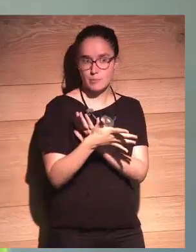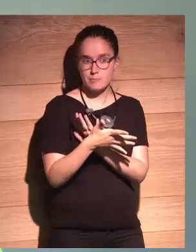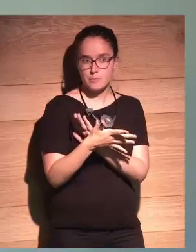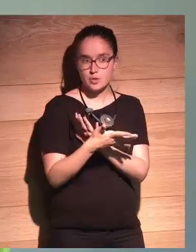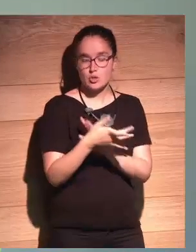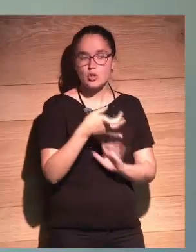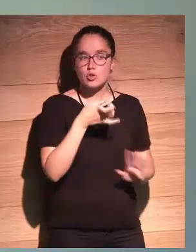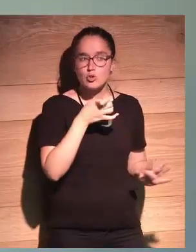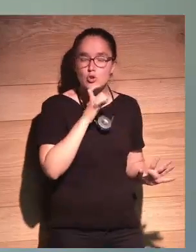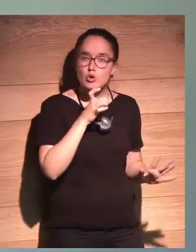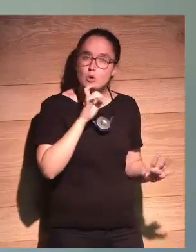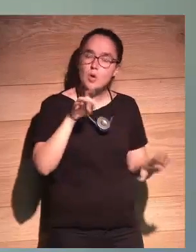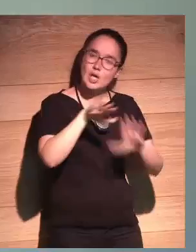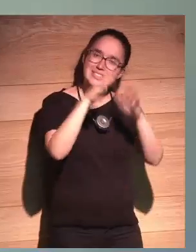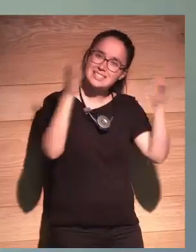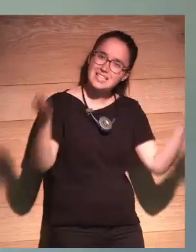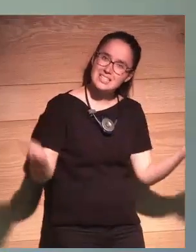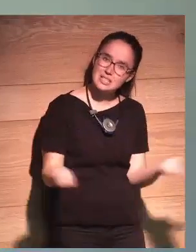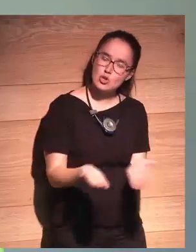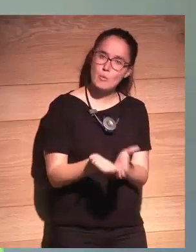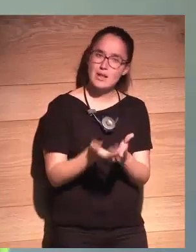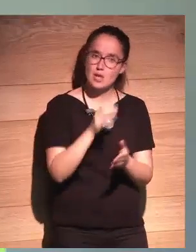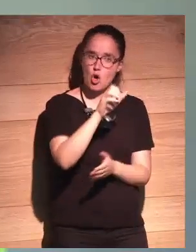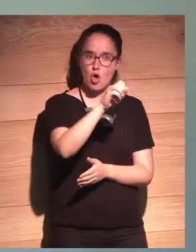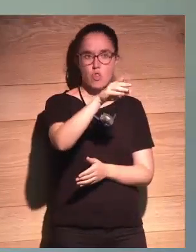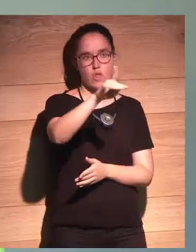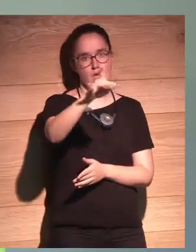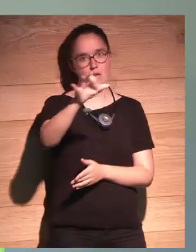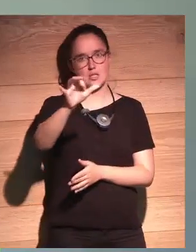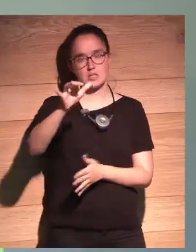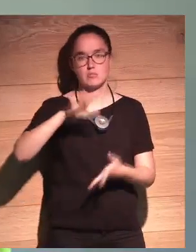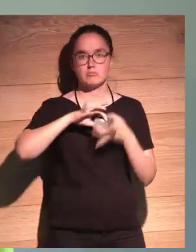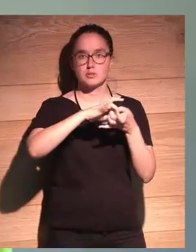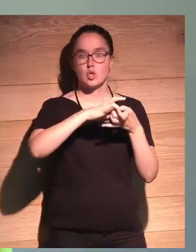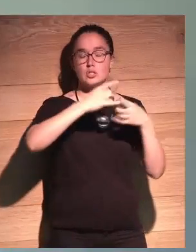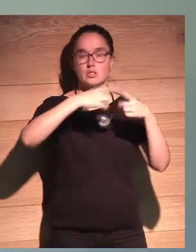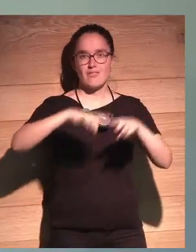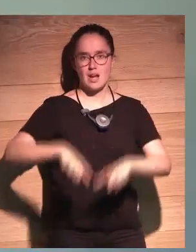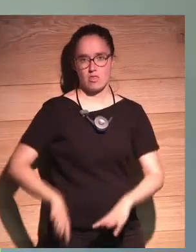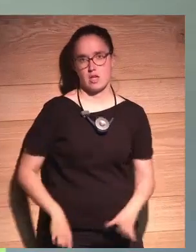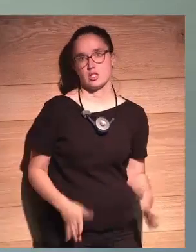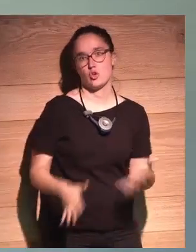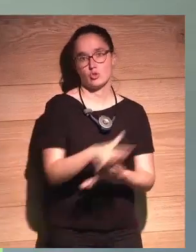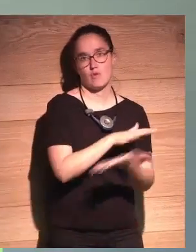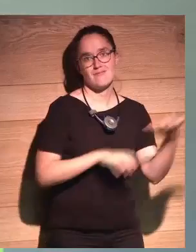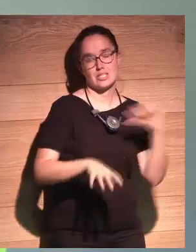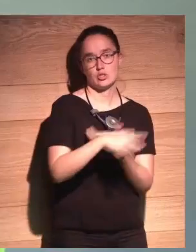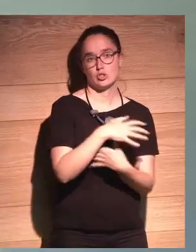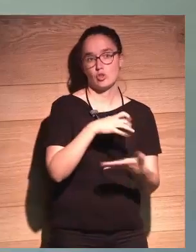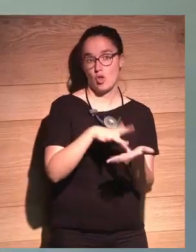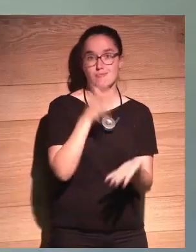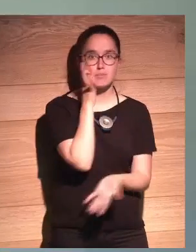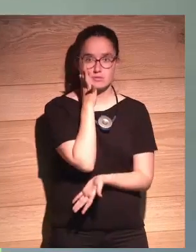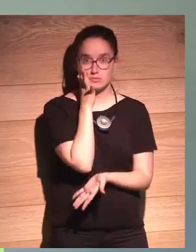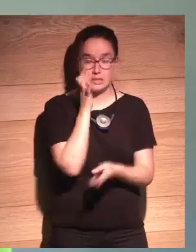could explain it a little bit. How this SDGs globalization is related to differences and